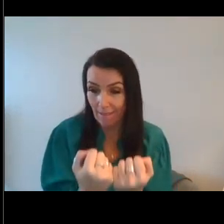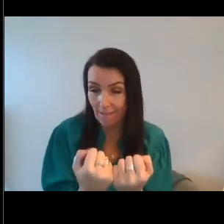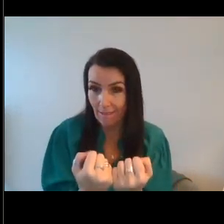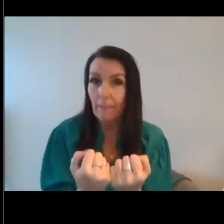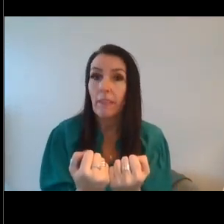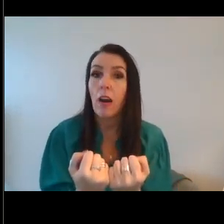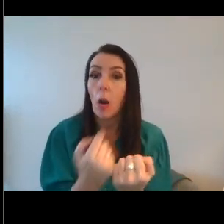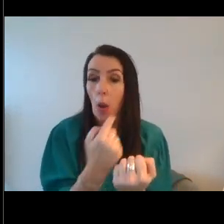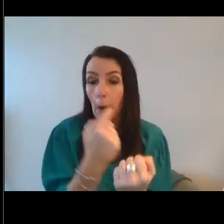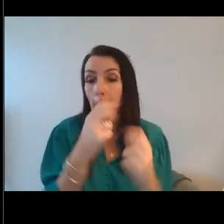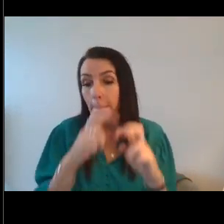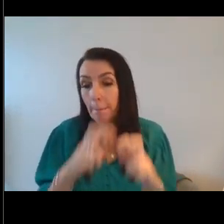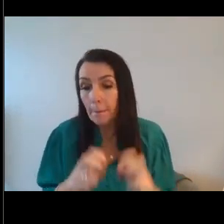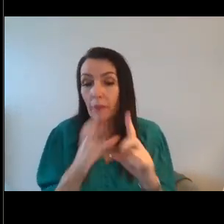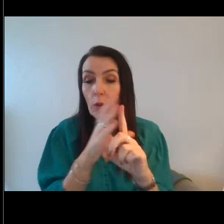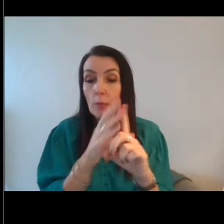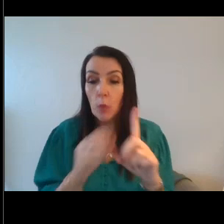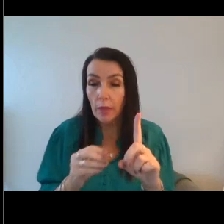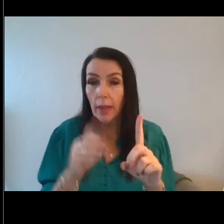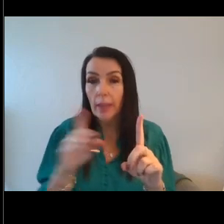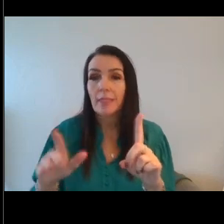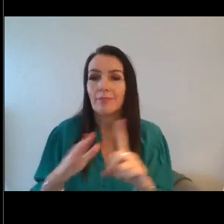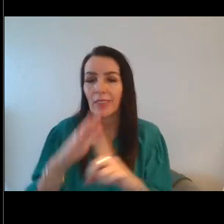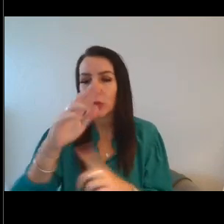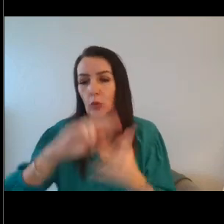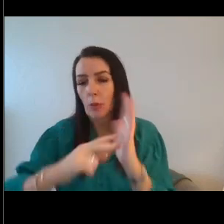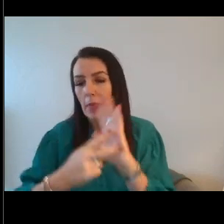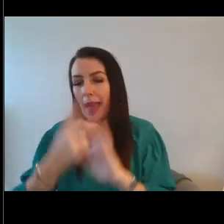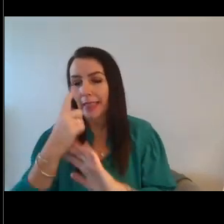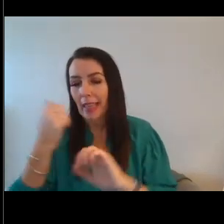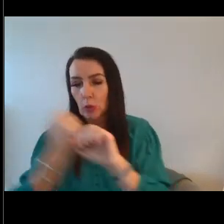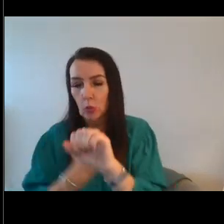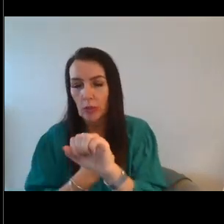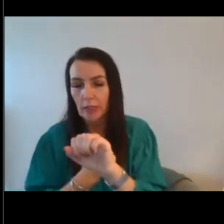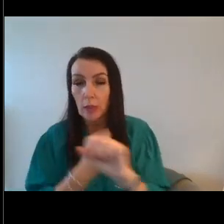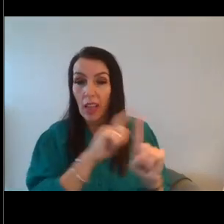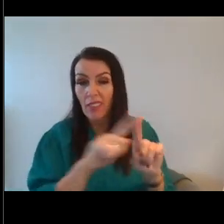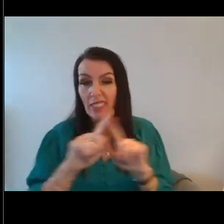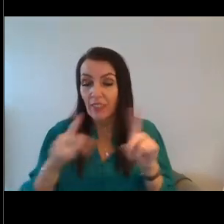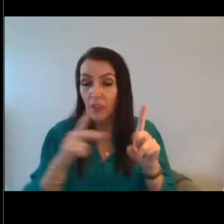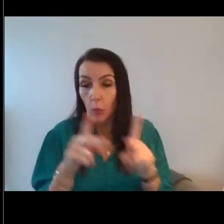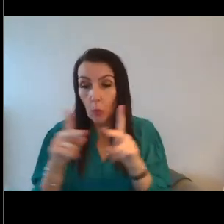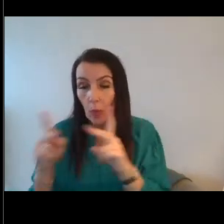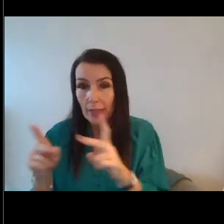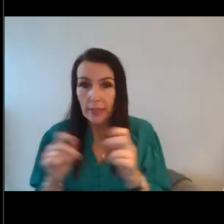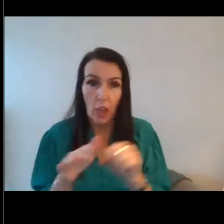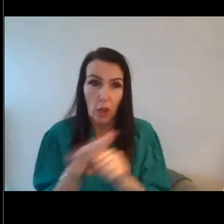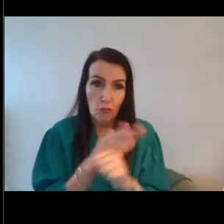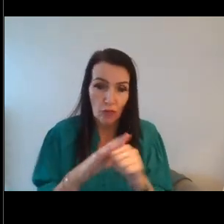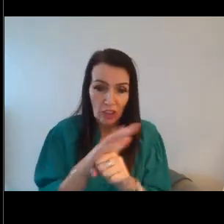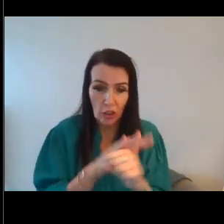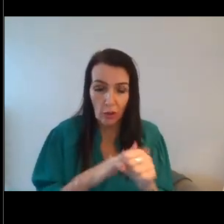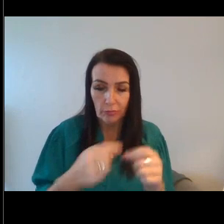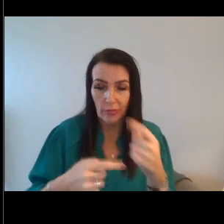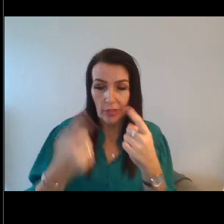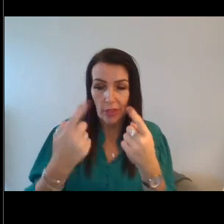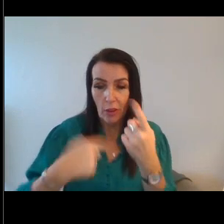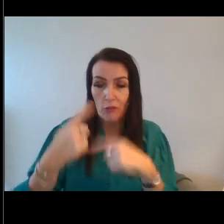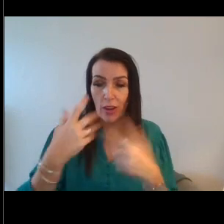the scenario modeling to inform future planning. And this can take different forms and shapes, such as regional retrofit programs,